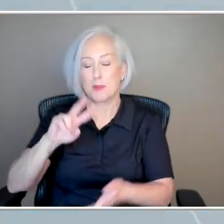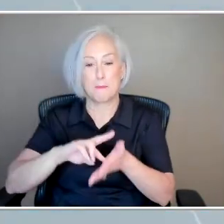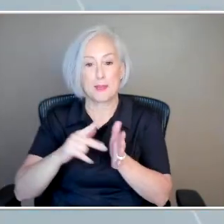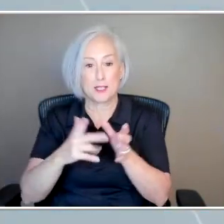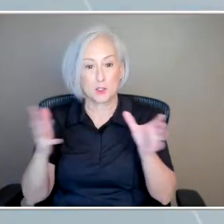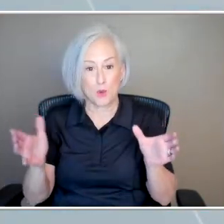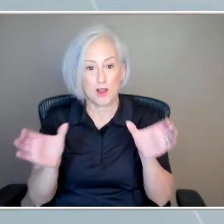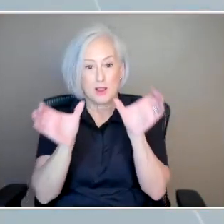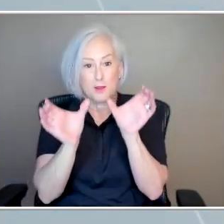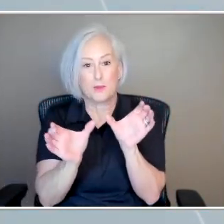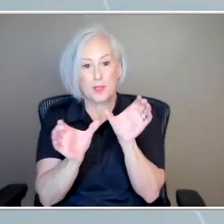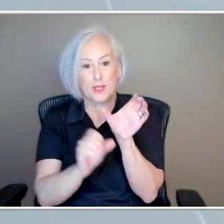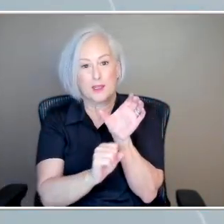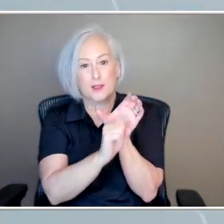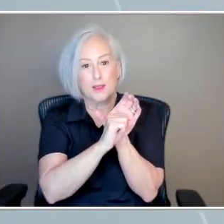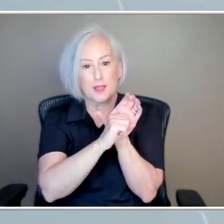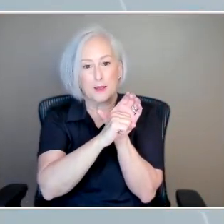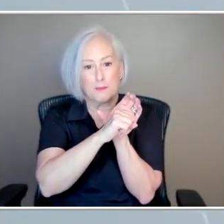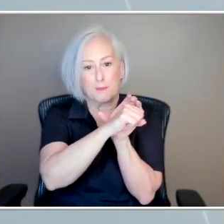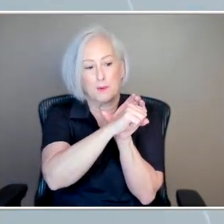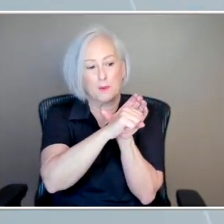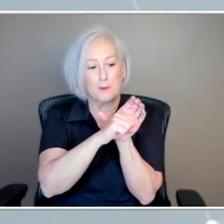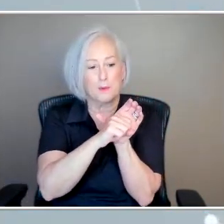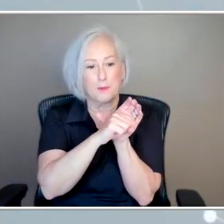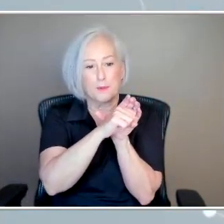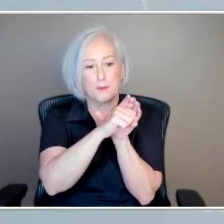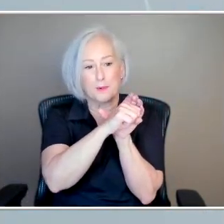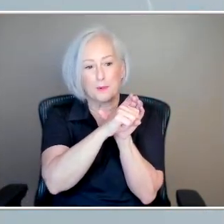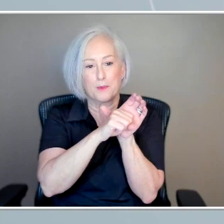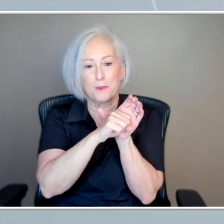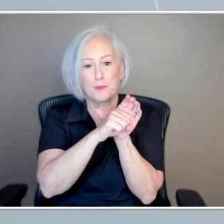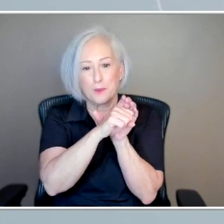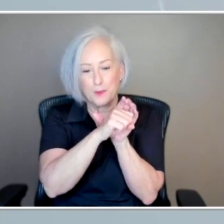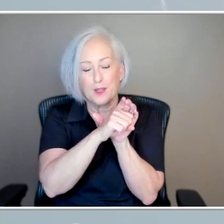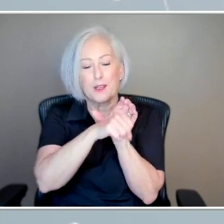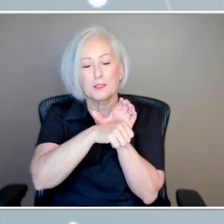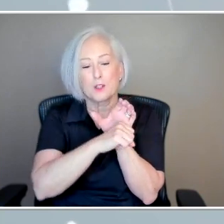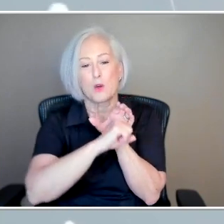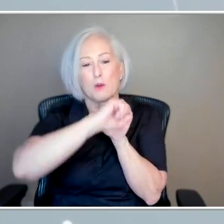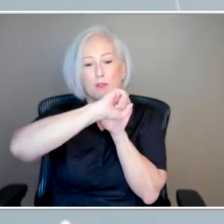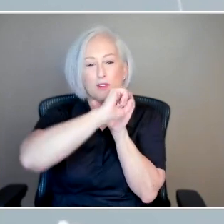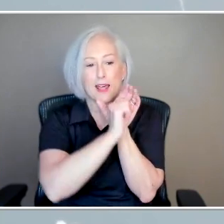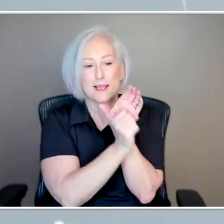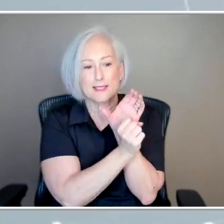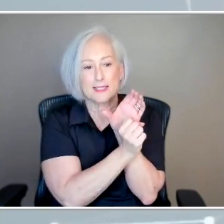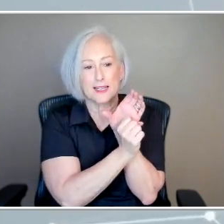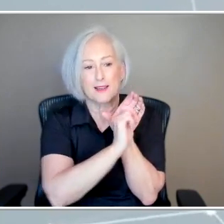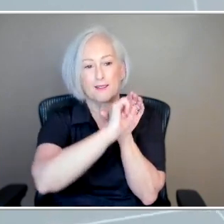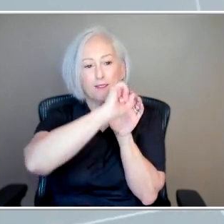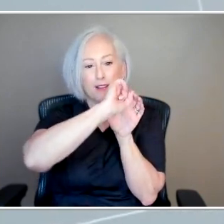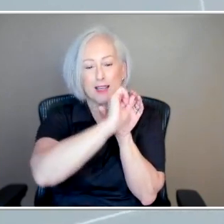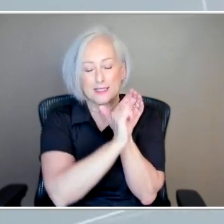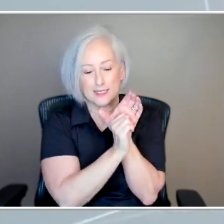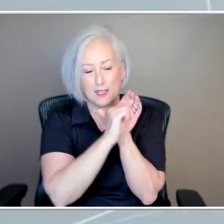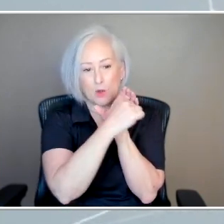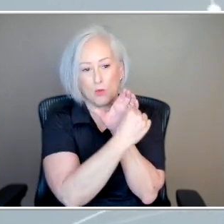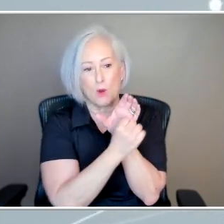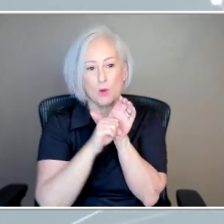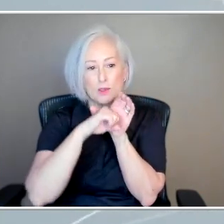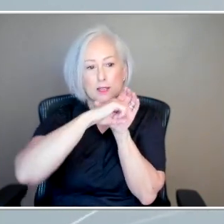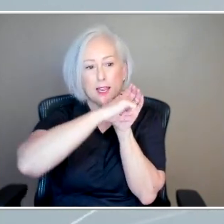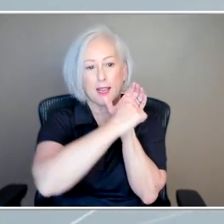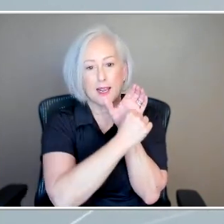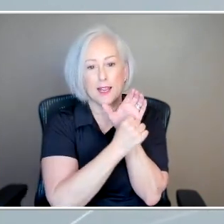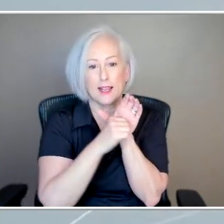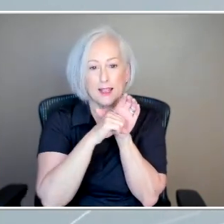the socket with different movements. So as the patient flexes their hip up, especially if flexion and rotating their hip in, the thigh bone can